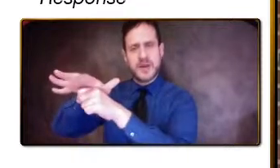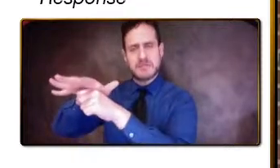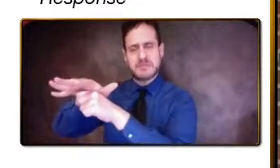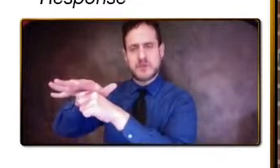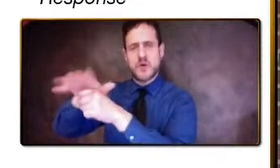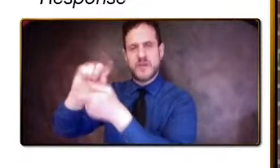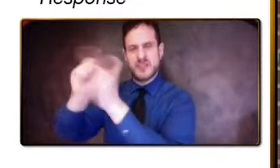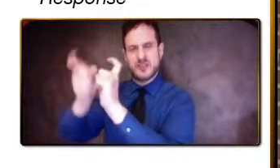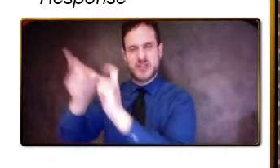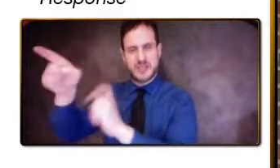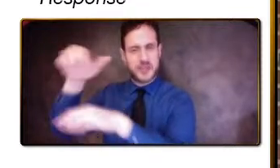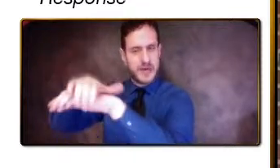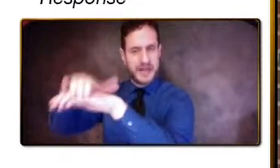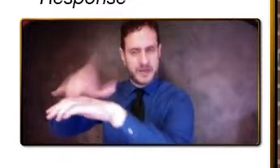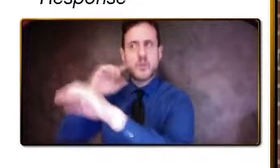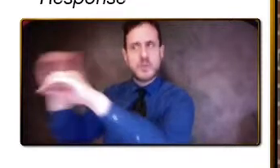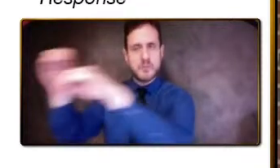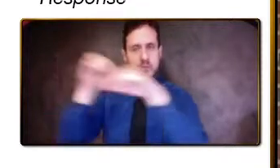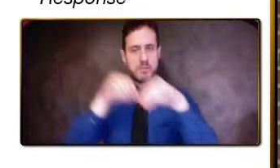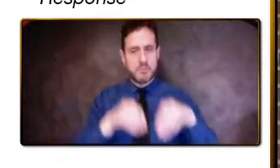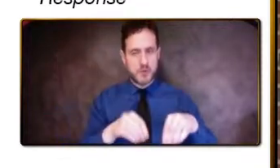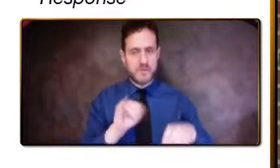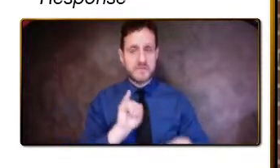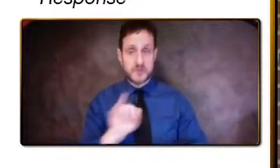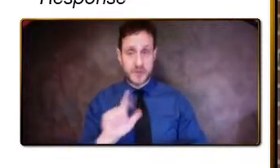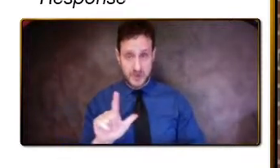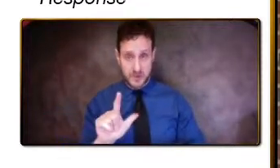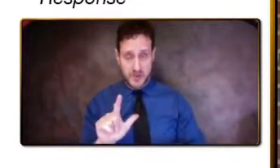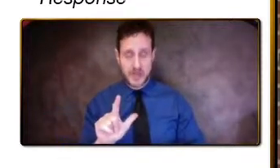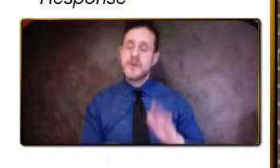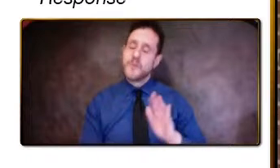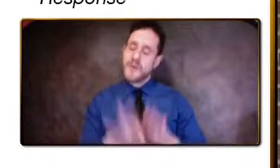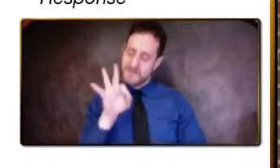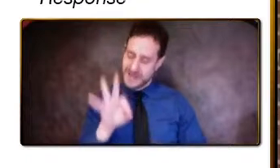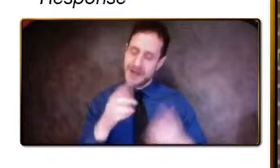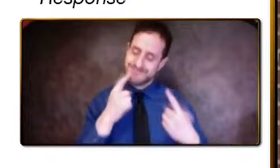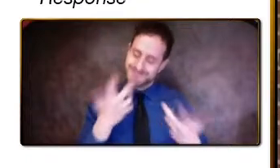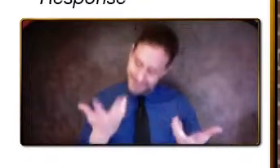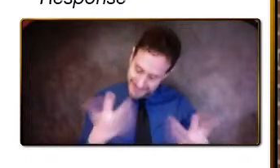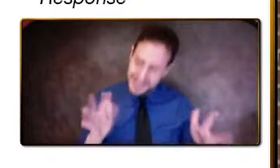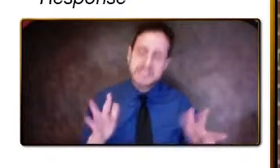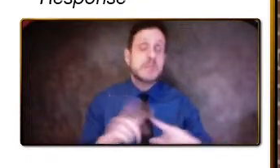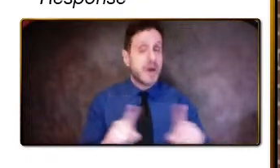I am encouraged and I am hopeful, and I hope that you are too.